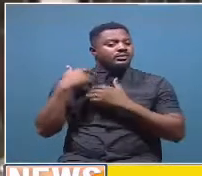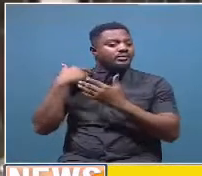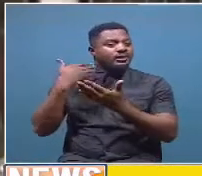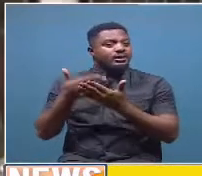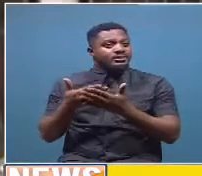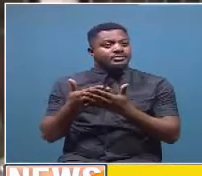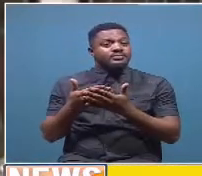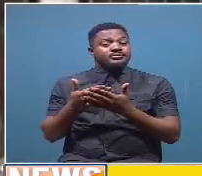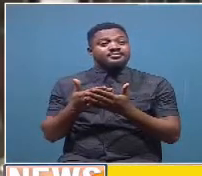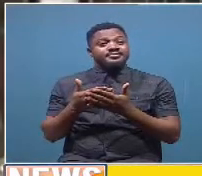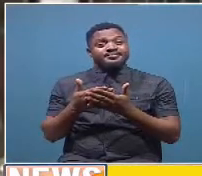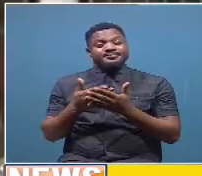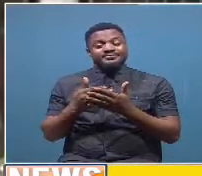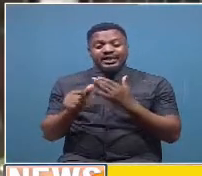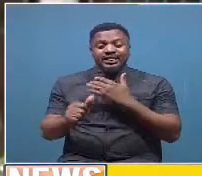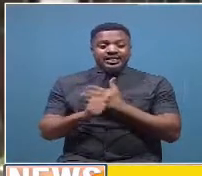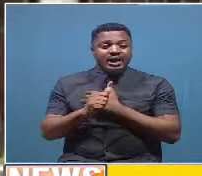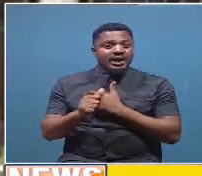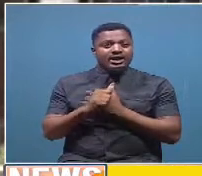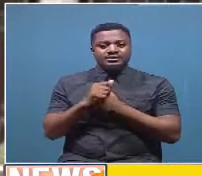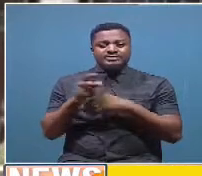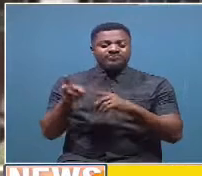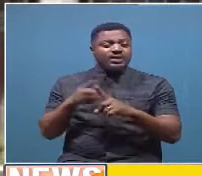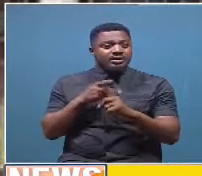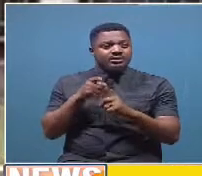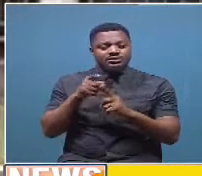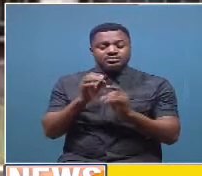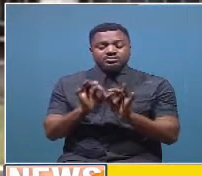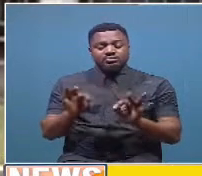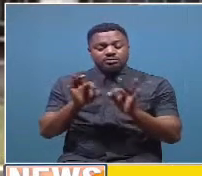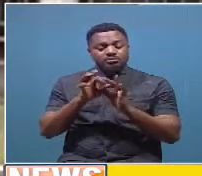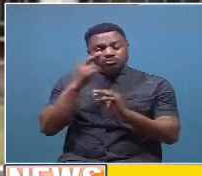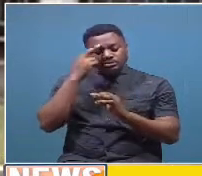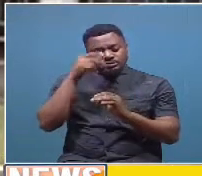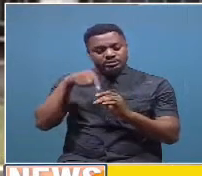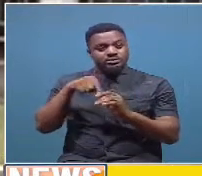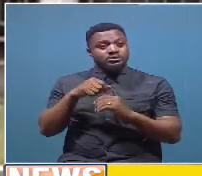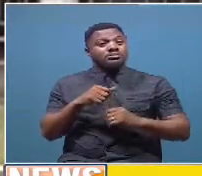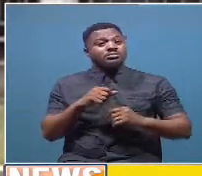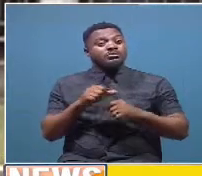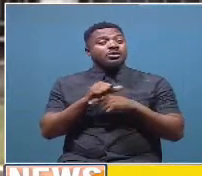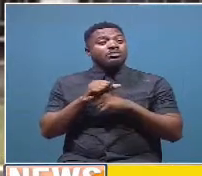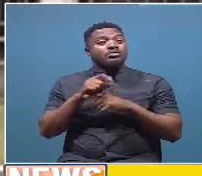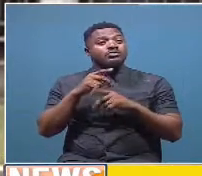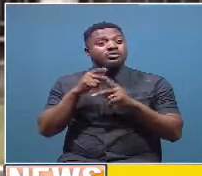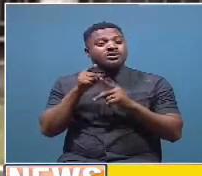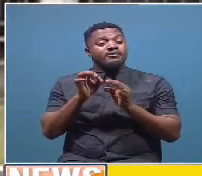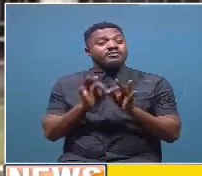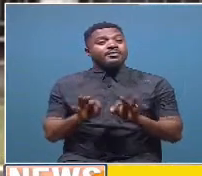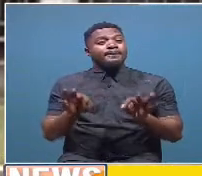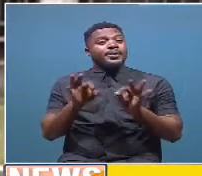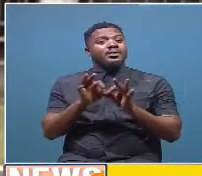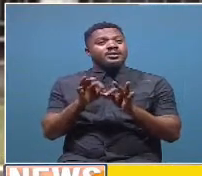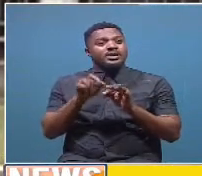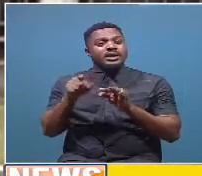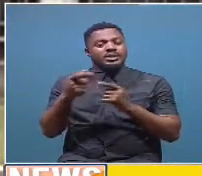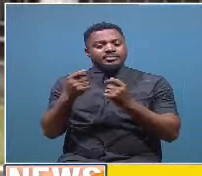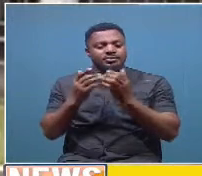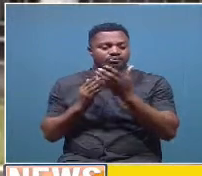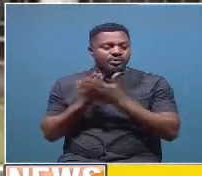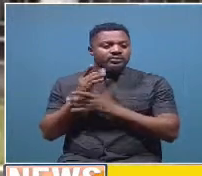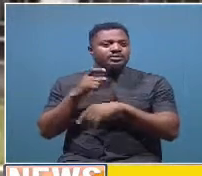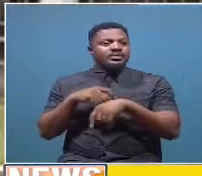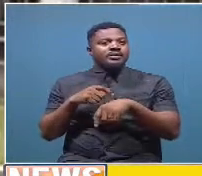years. Extremism, that is the core objective of this exercise. So certainly it is something that comes at the right